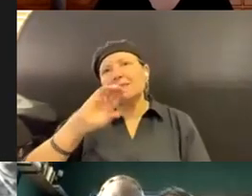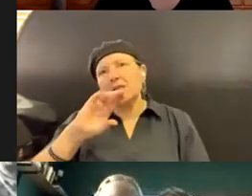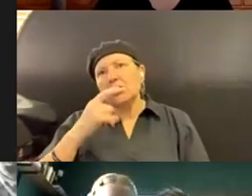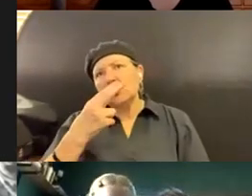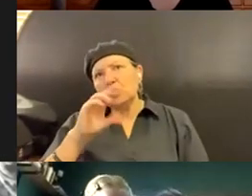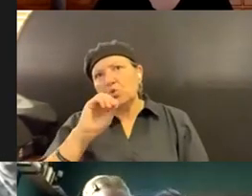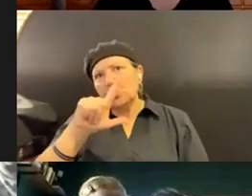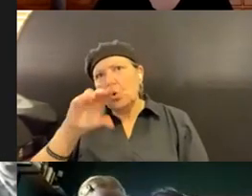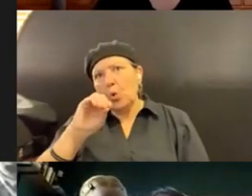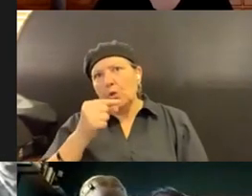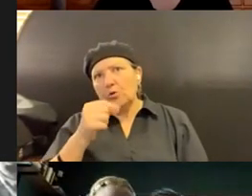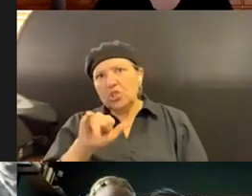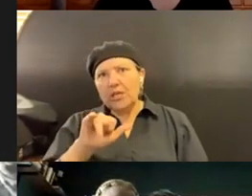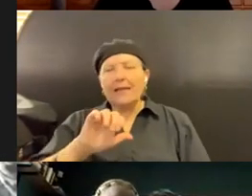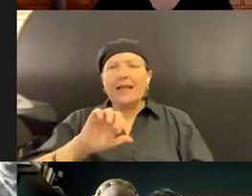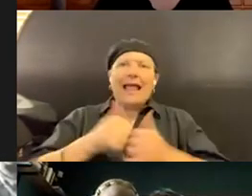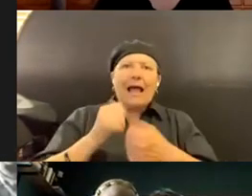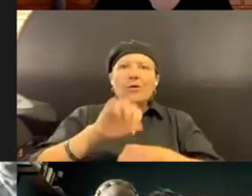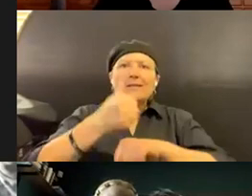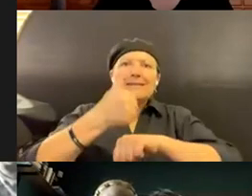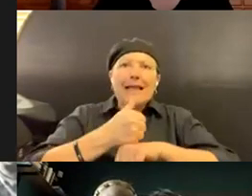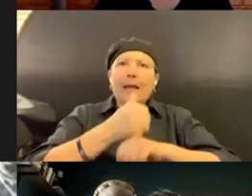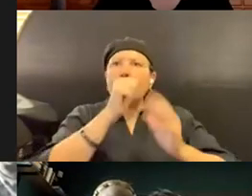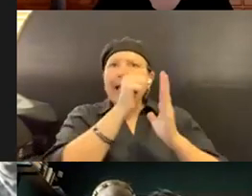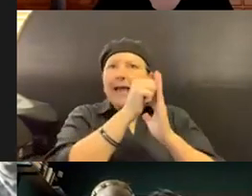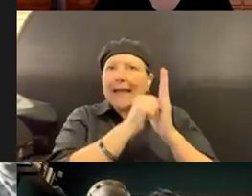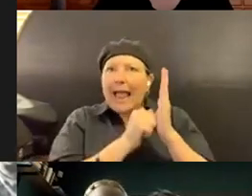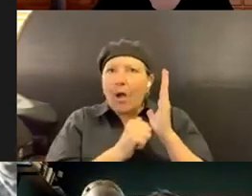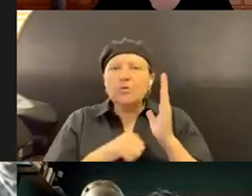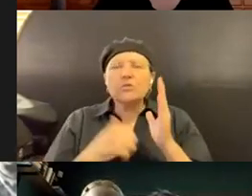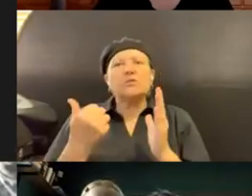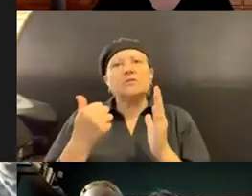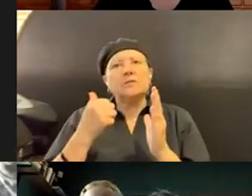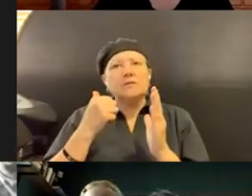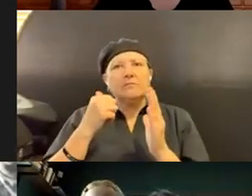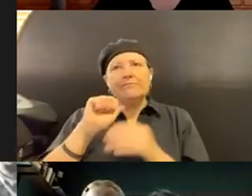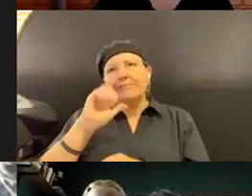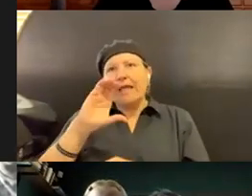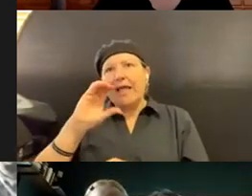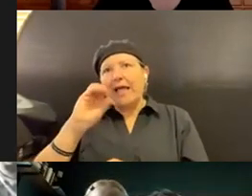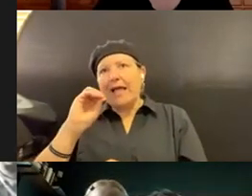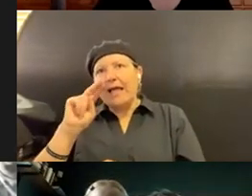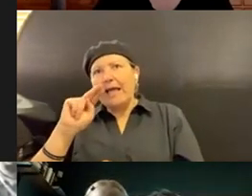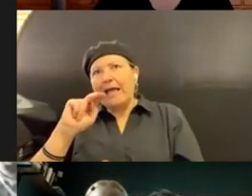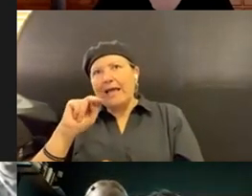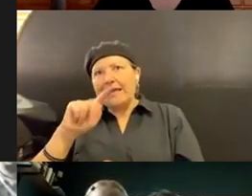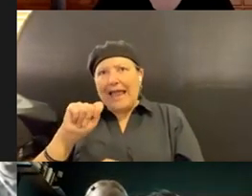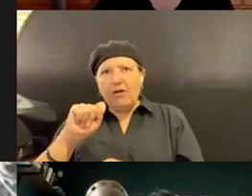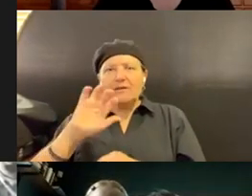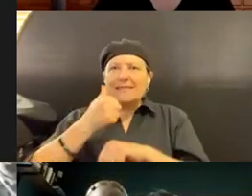to make an account and other important things for social distance learning.